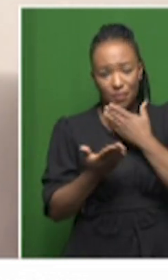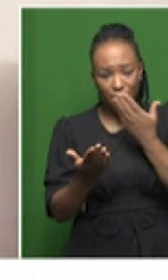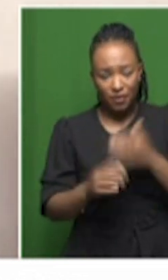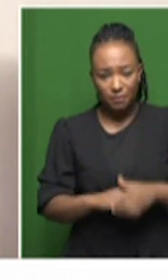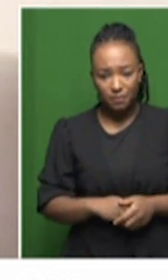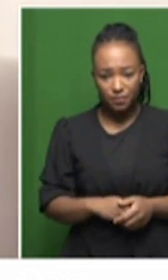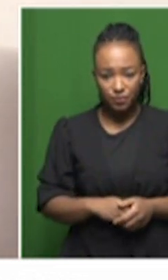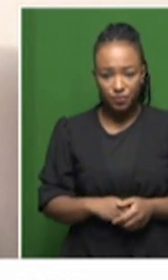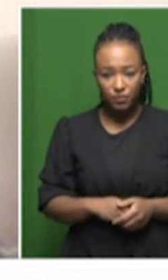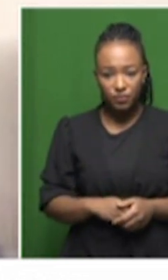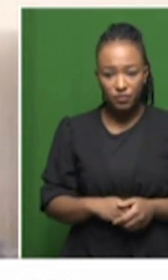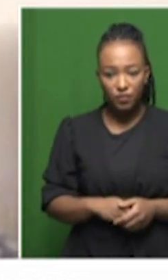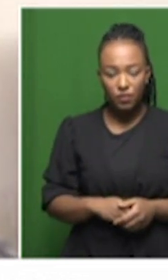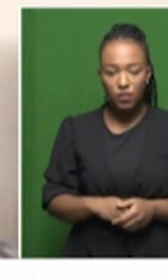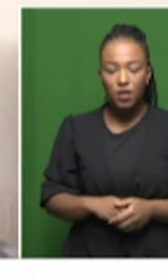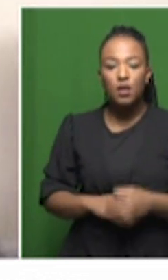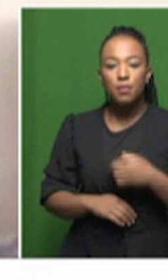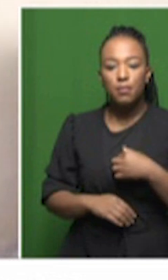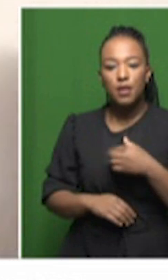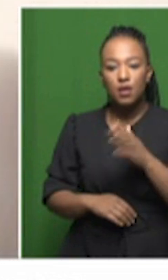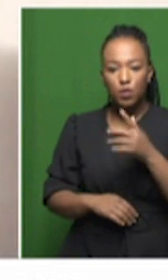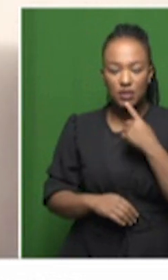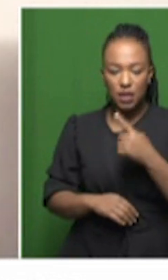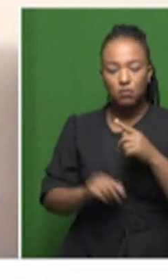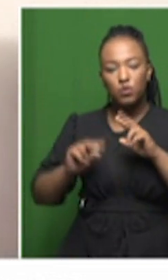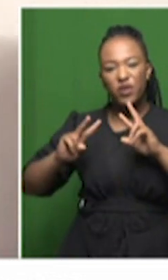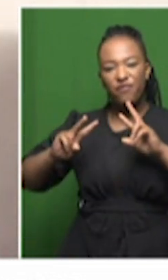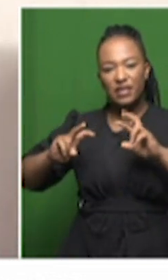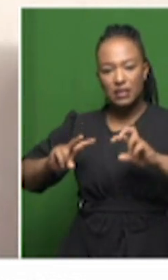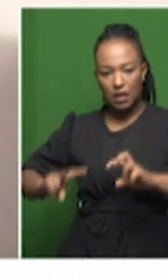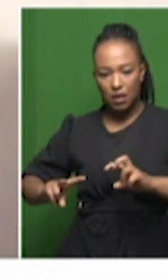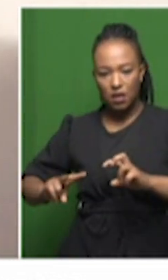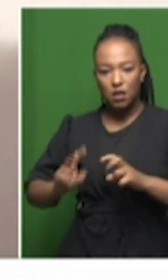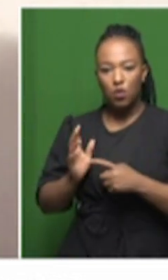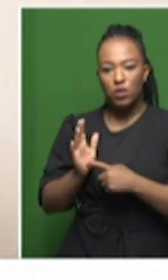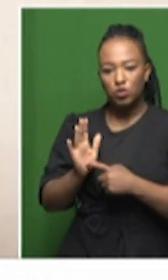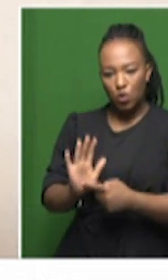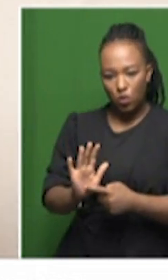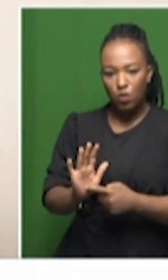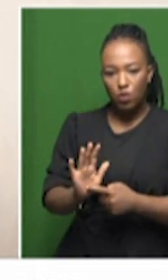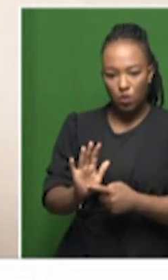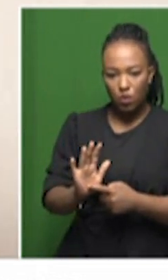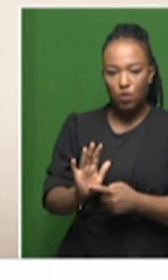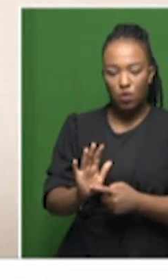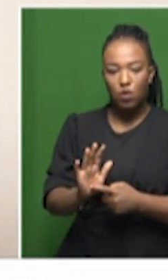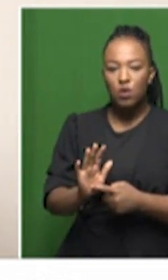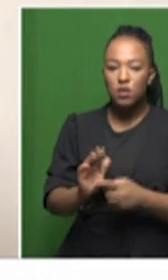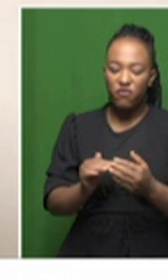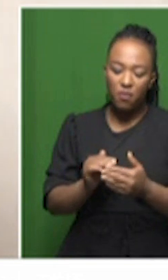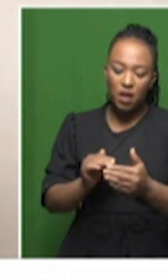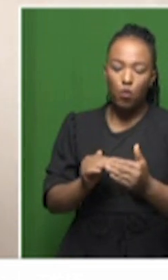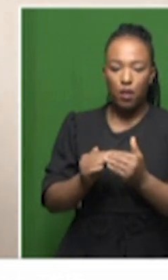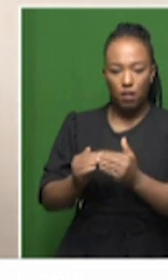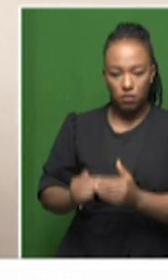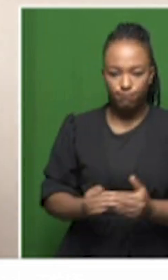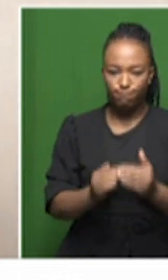Yeah, as I say, I think investigation will reveal that. Investigation will reveal that, and we will actually then take the necessary precautions